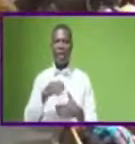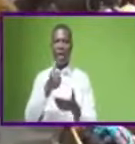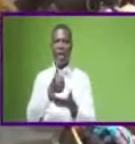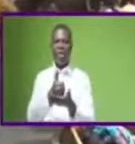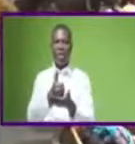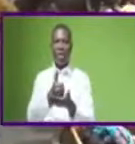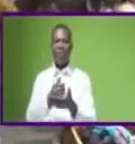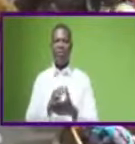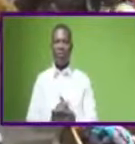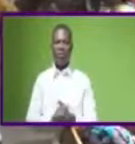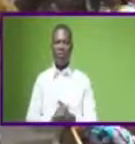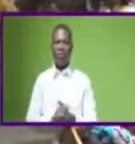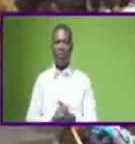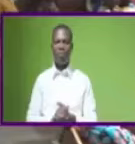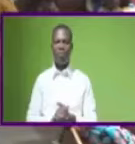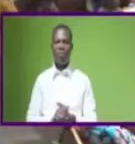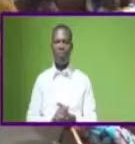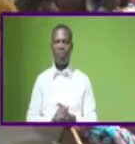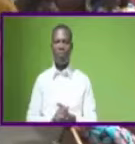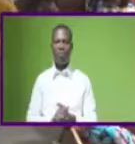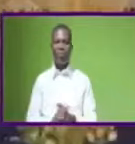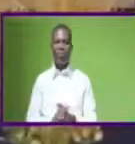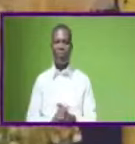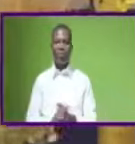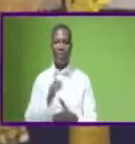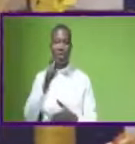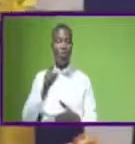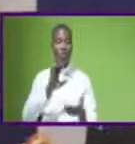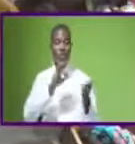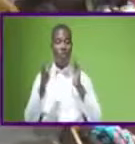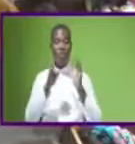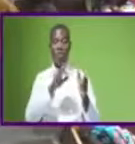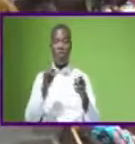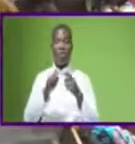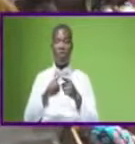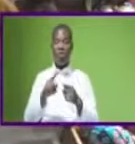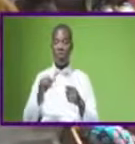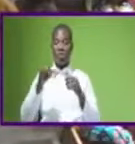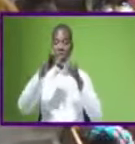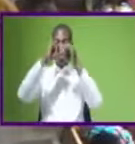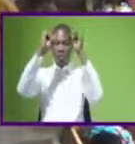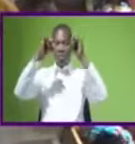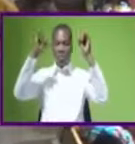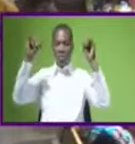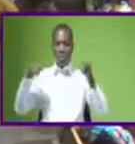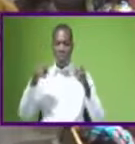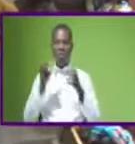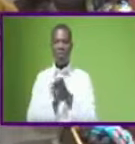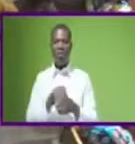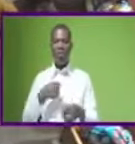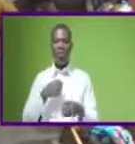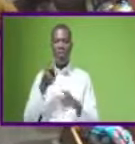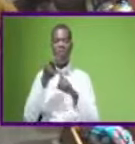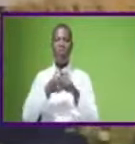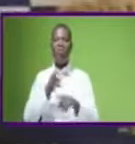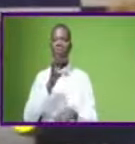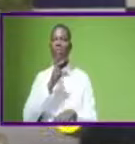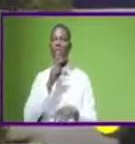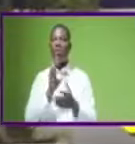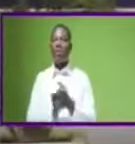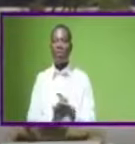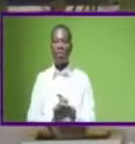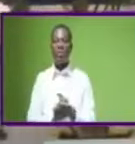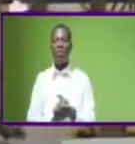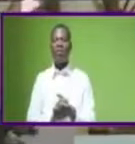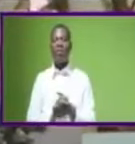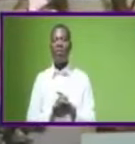Amen. Amen. Mode metoto abosom. Ene buka faso. Me frinsuo bosom